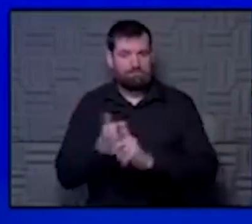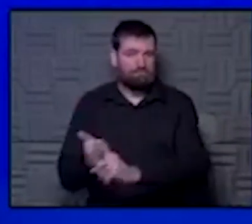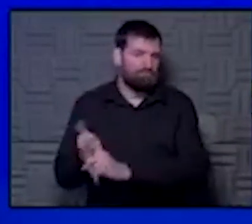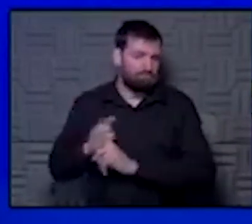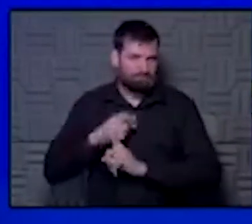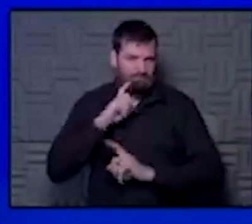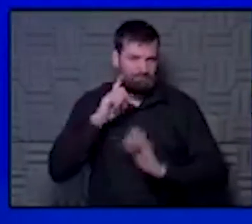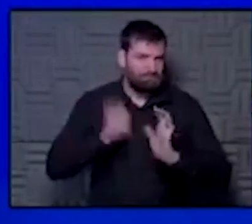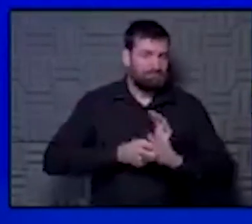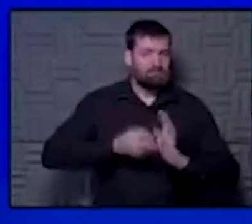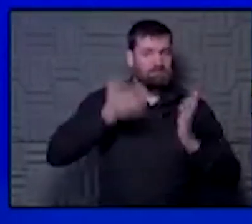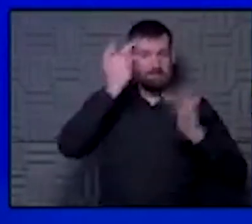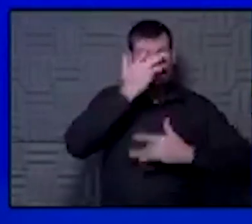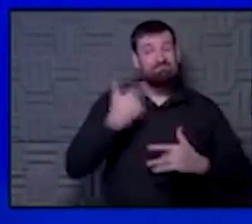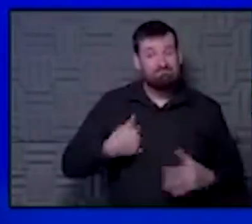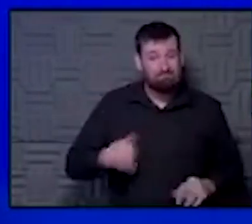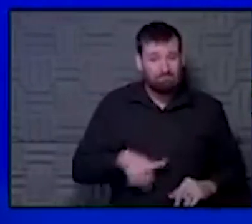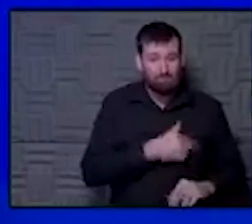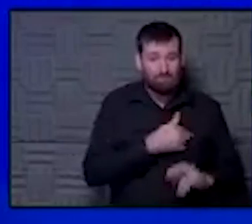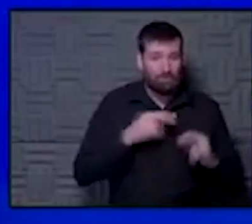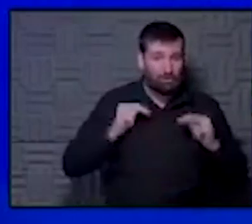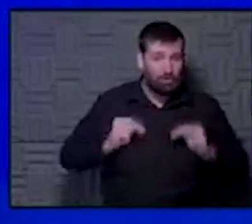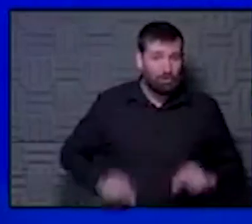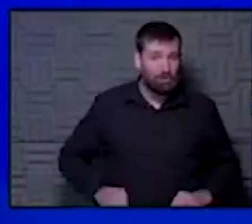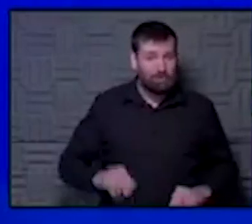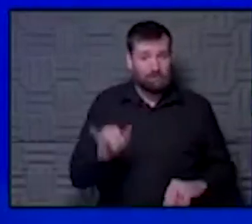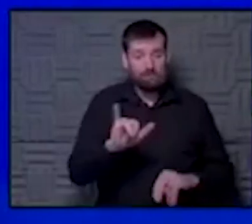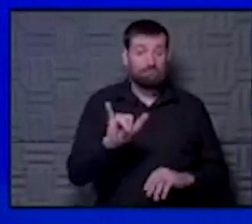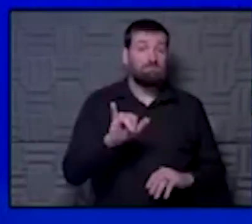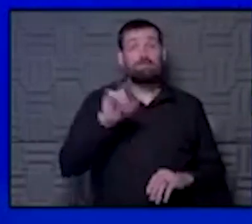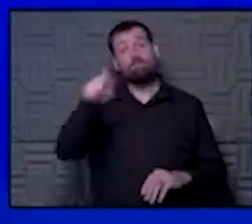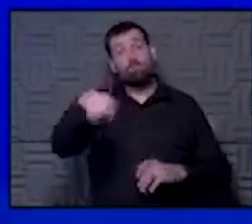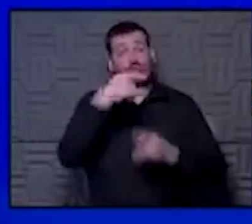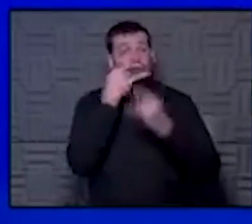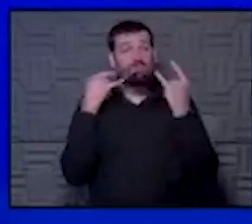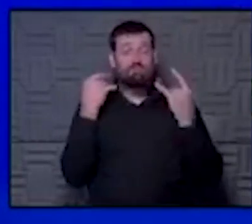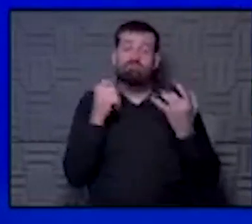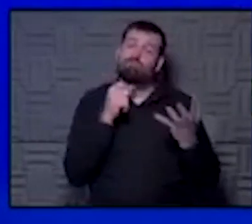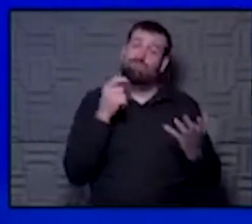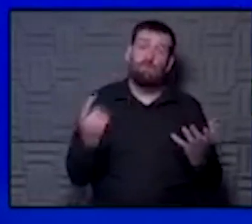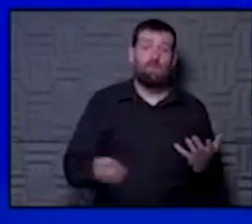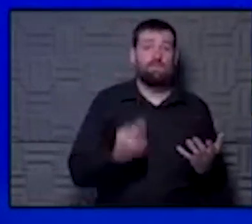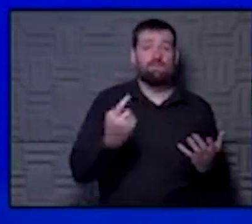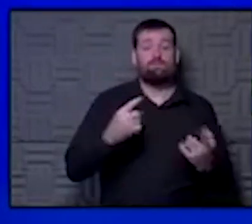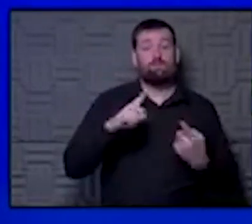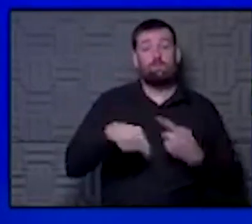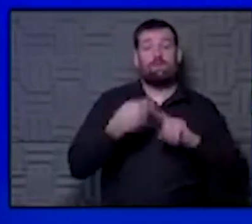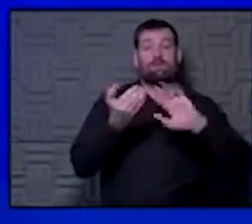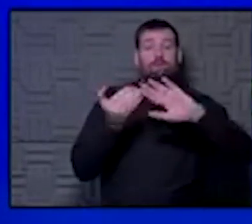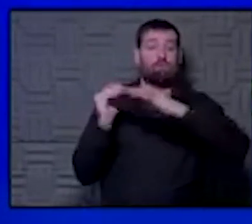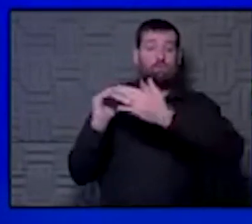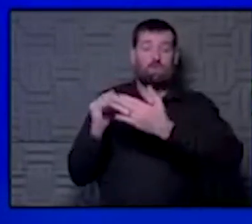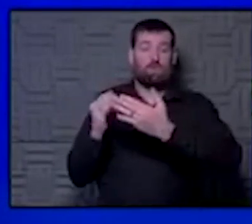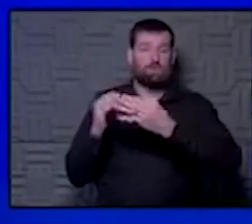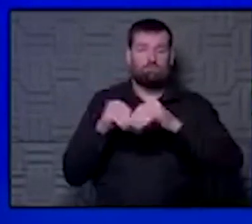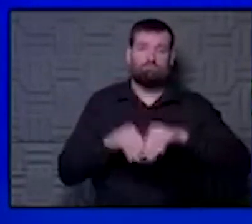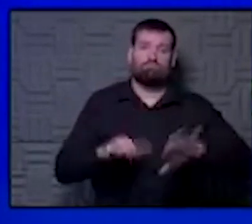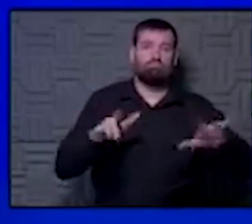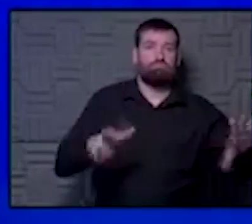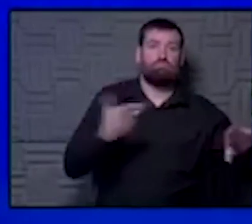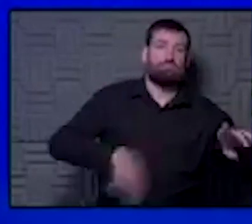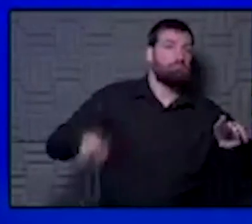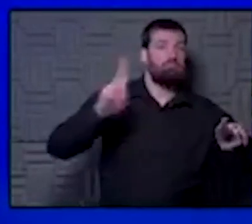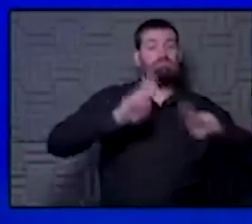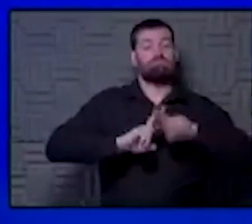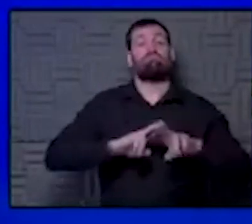and we're human too, and we don't always wear the mask where we're supposed to. And when community transmission goes higher, that